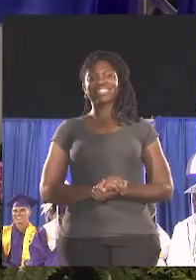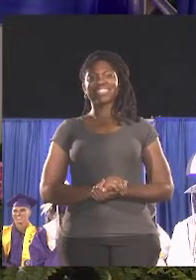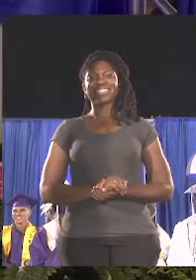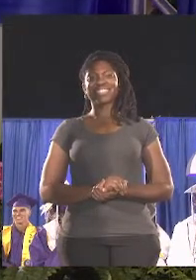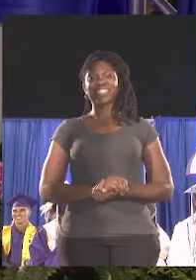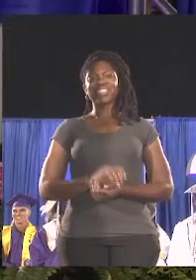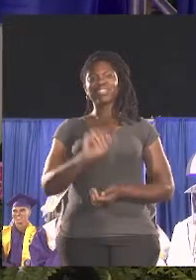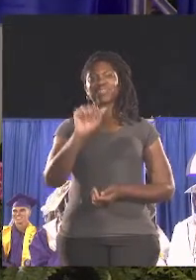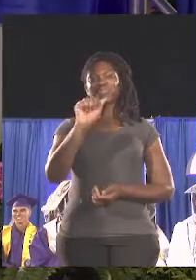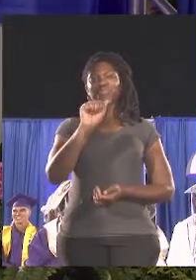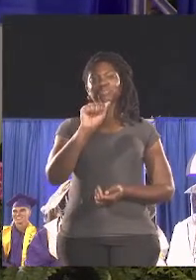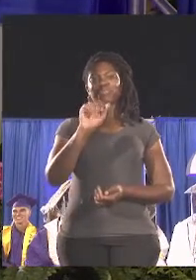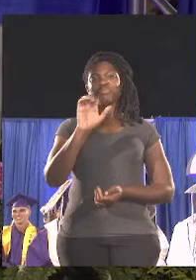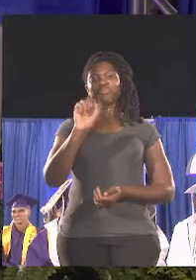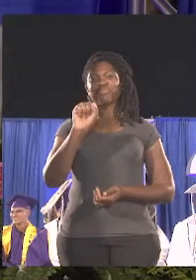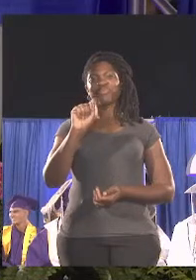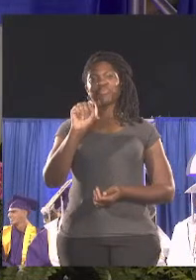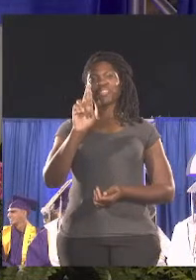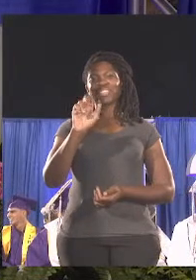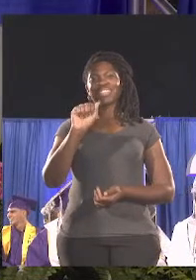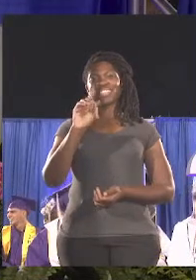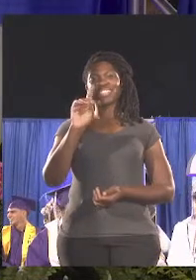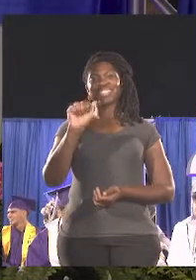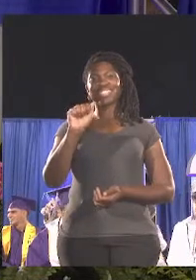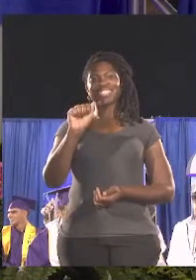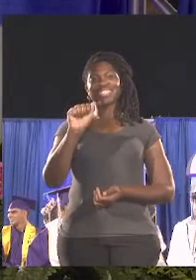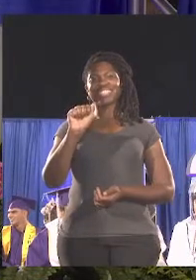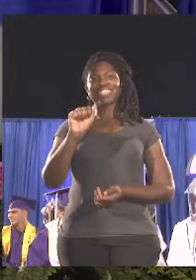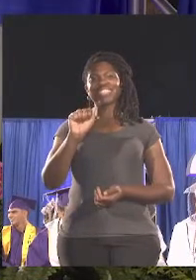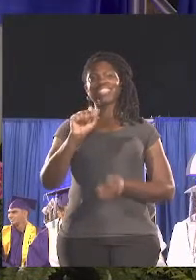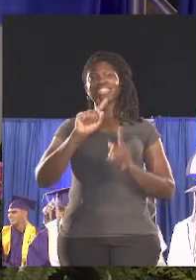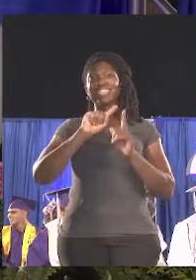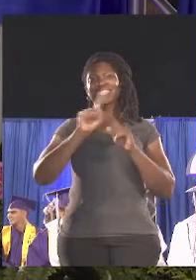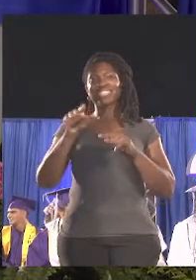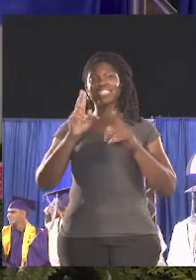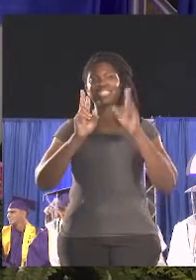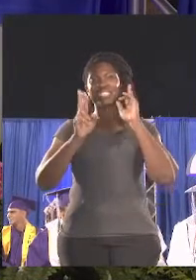Aiden X. Estrada, Alamo Barber College.